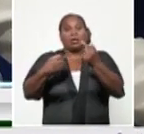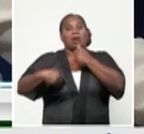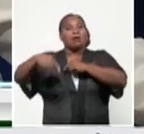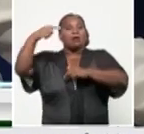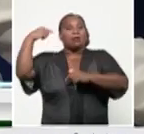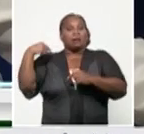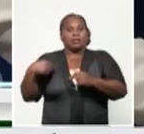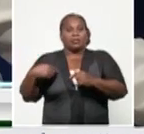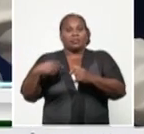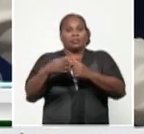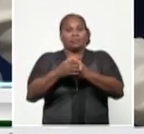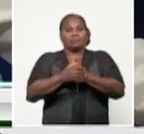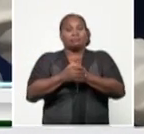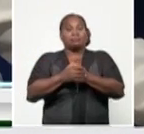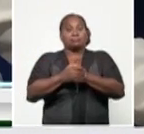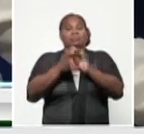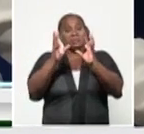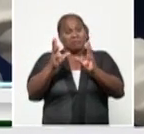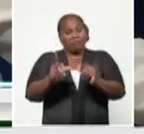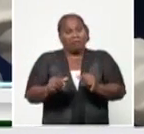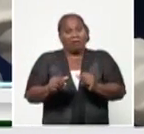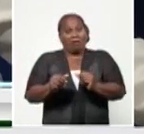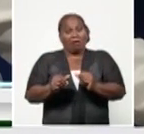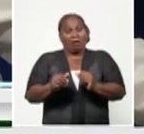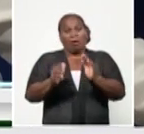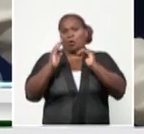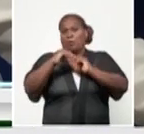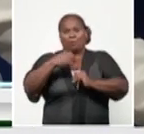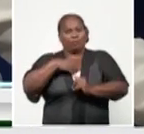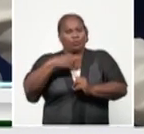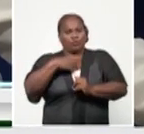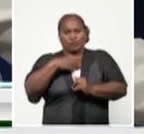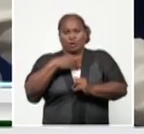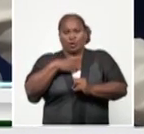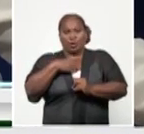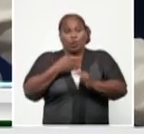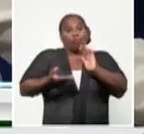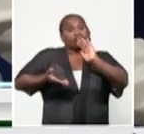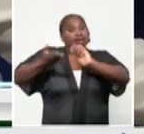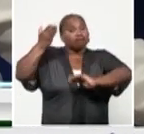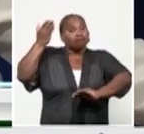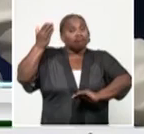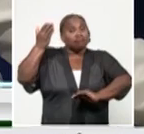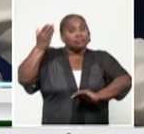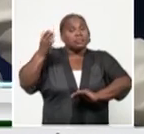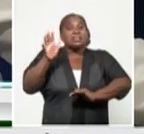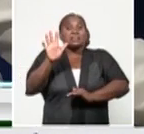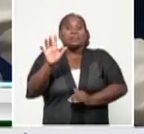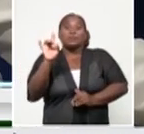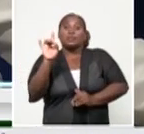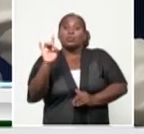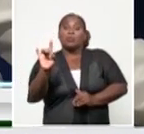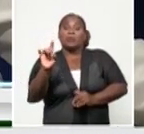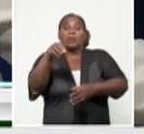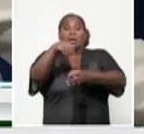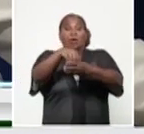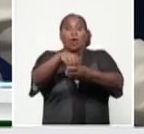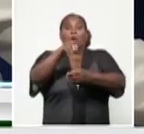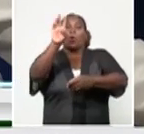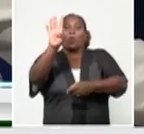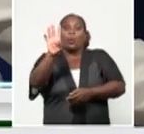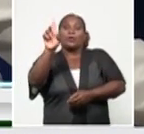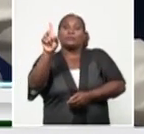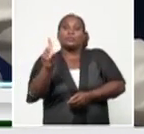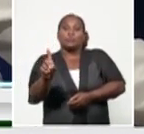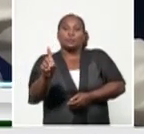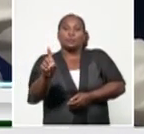abroad. And, as I always state, Cuba's protocol, which sees all these people taken